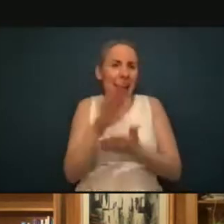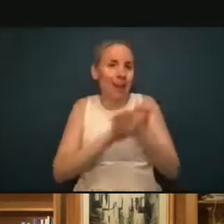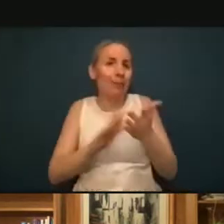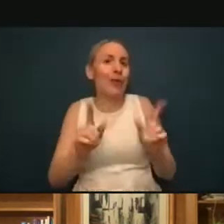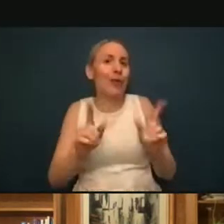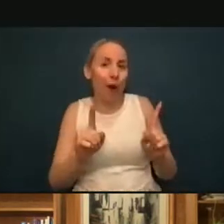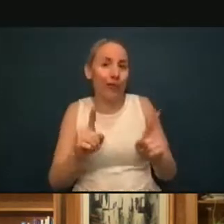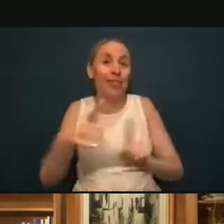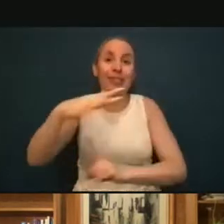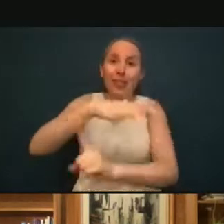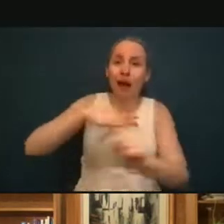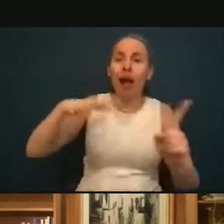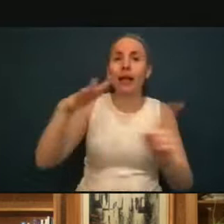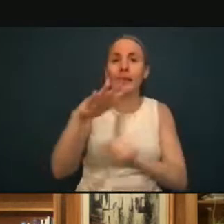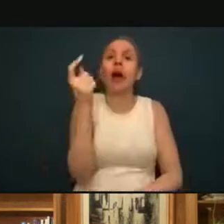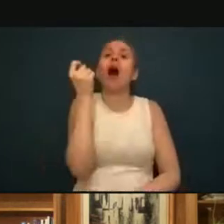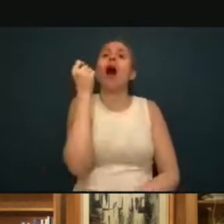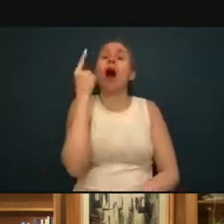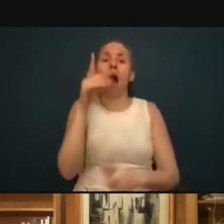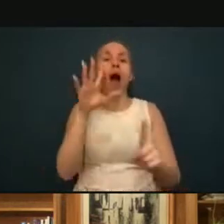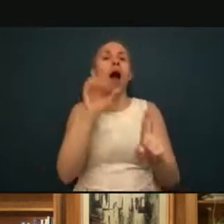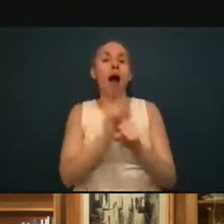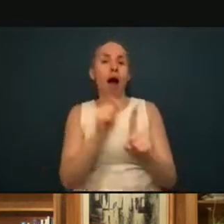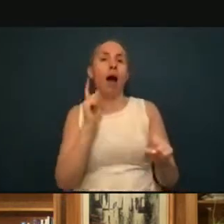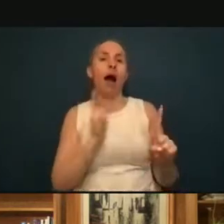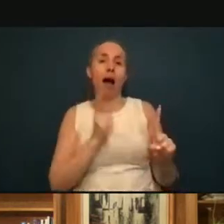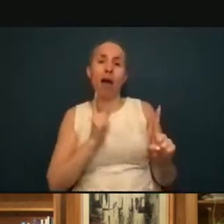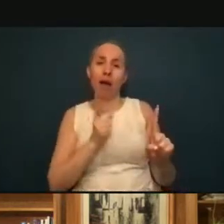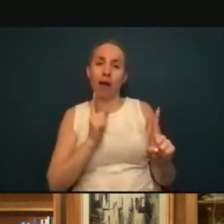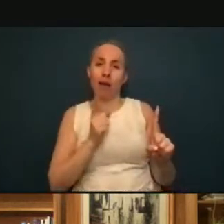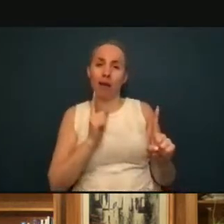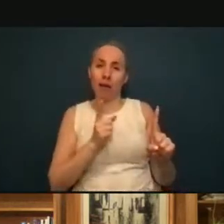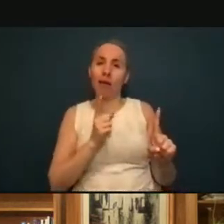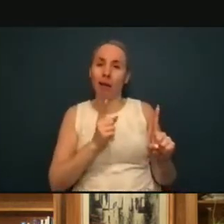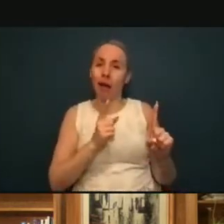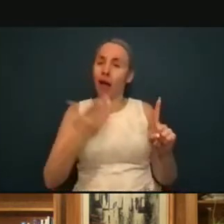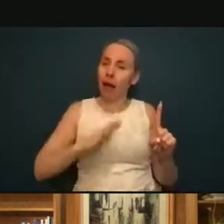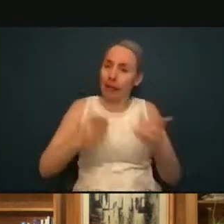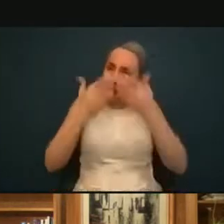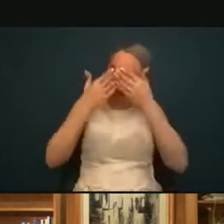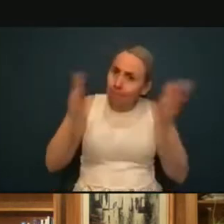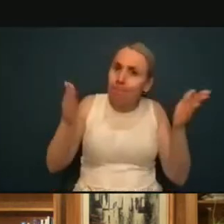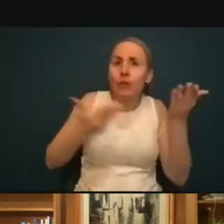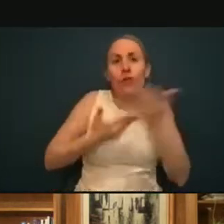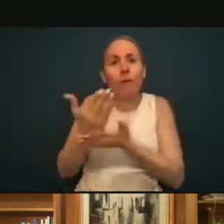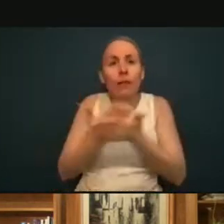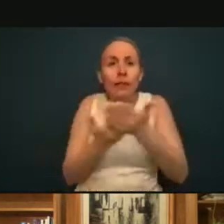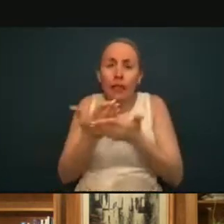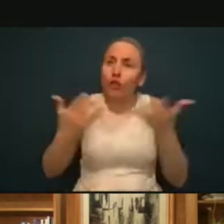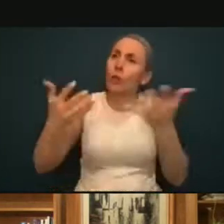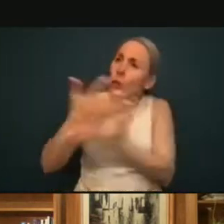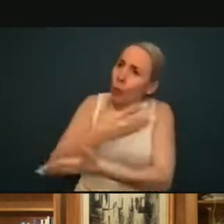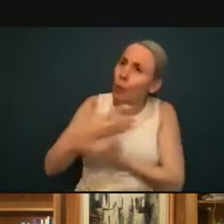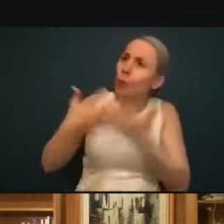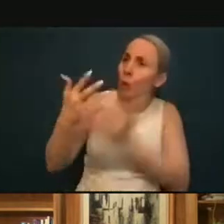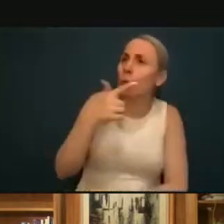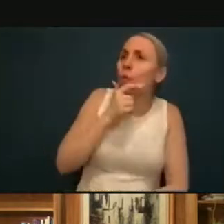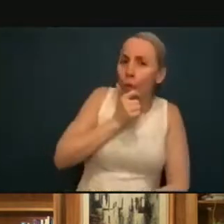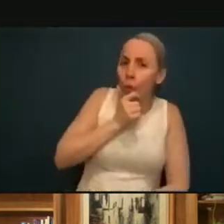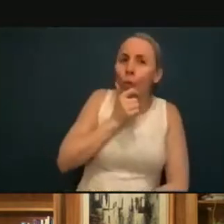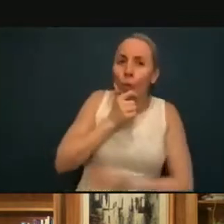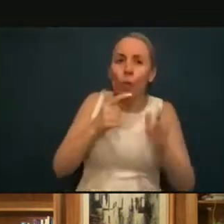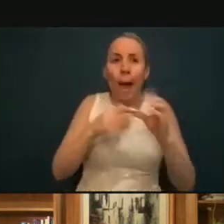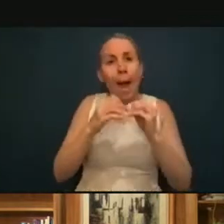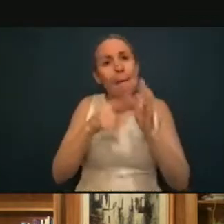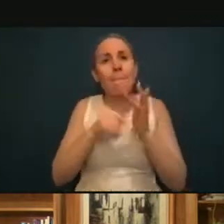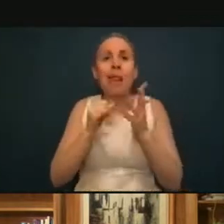Society needs to recognize what it is. And there needs to be an open conversation about it. And in fact, yesterday, one of